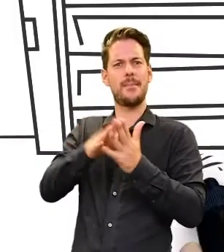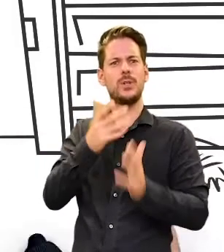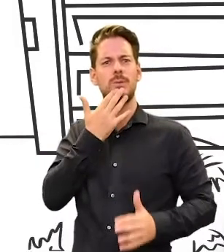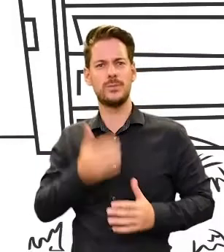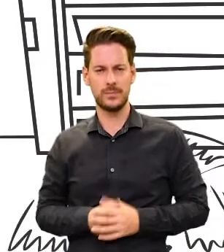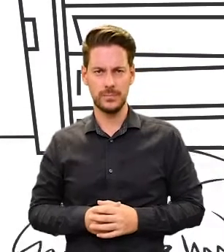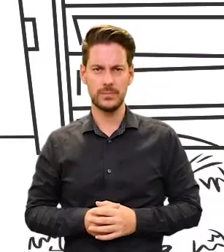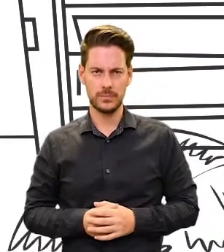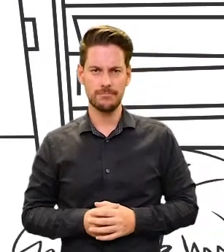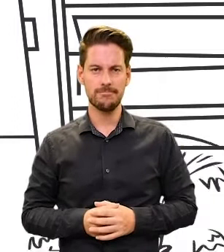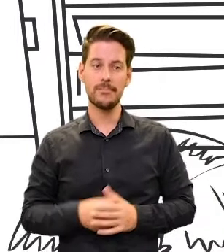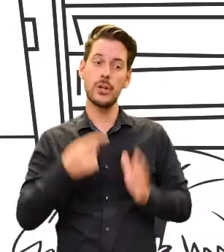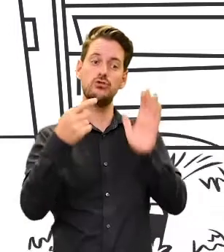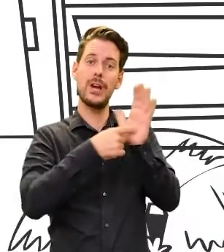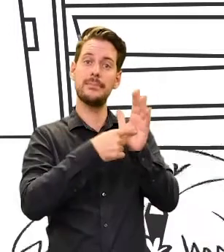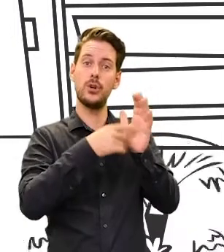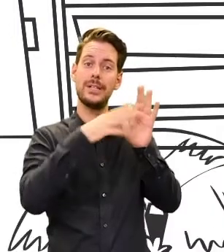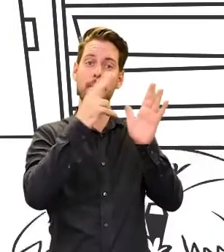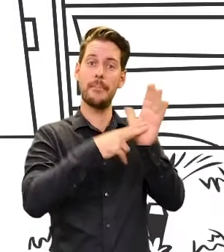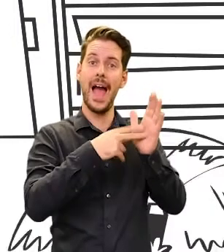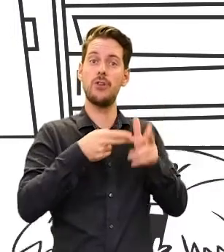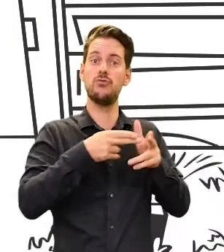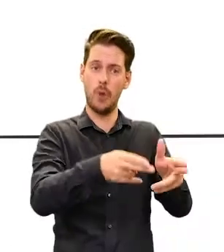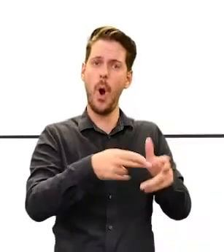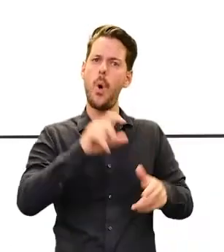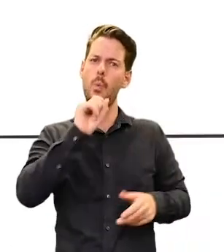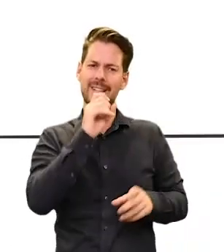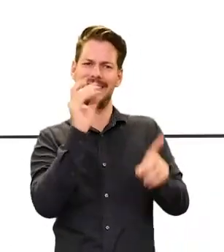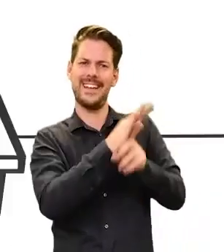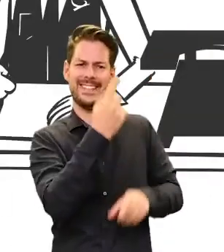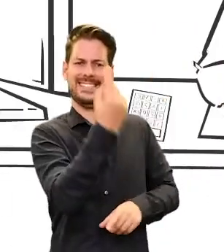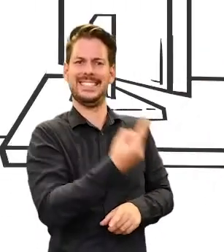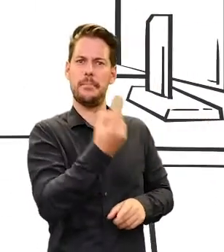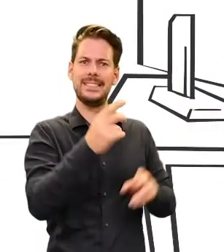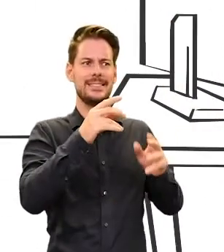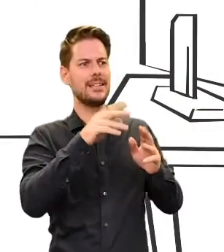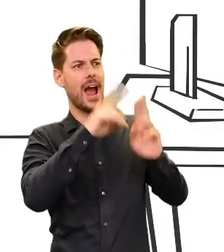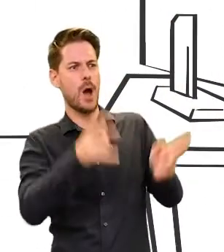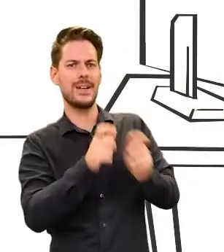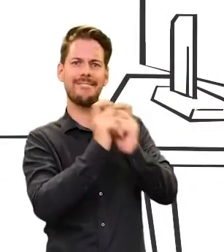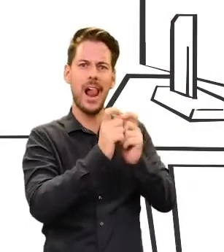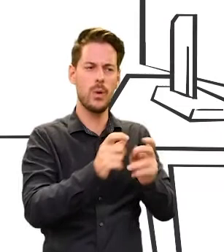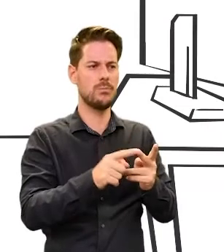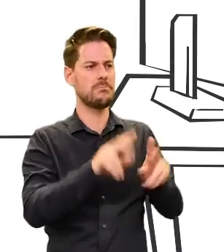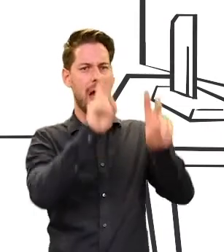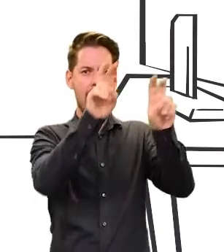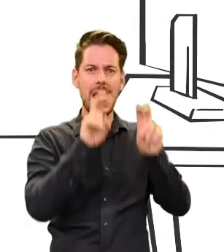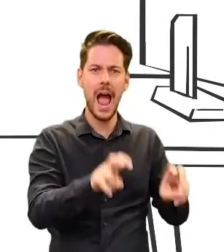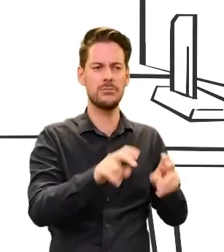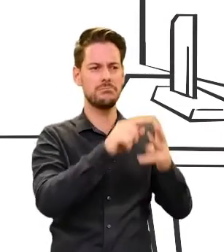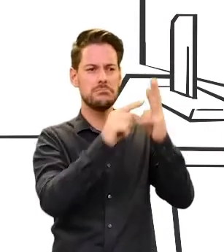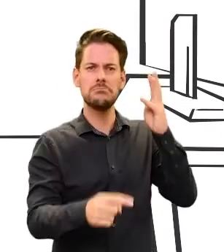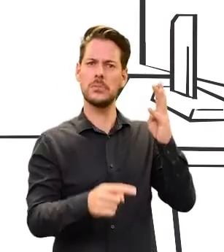Transport and Main Roads will engage an independent registered property valuer and any other relevant advisor, such as an accountant for